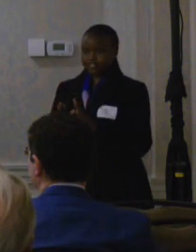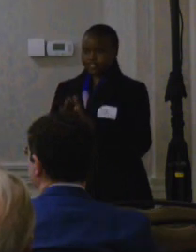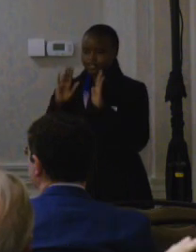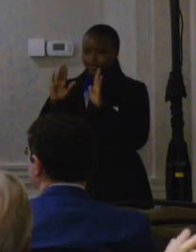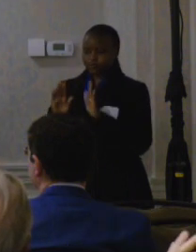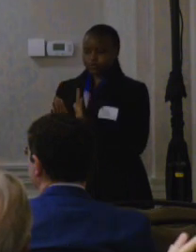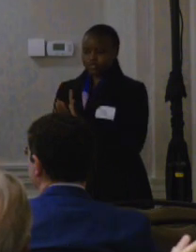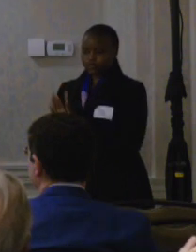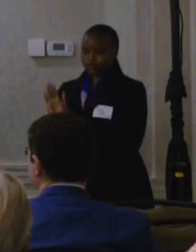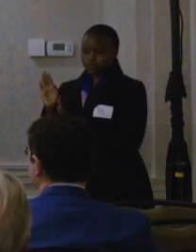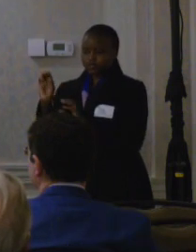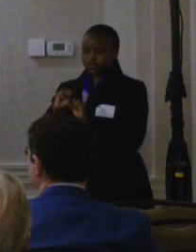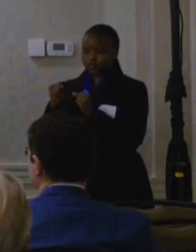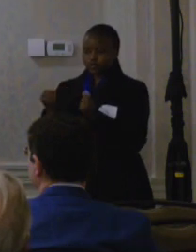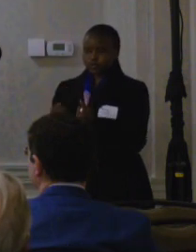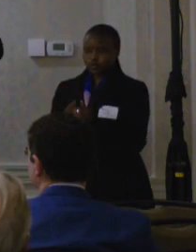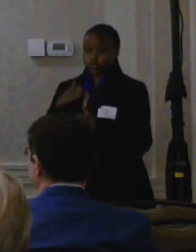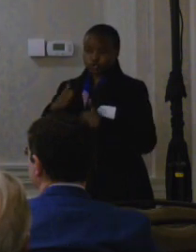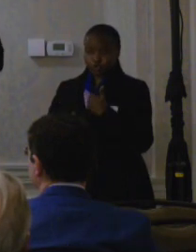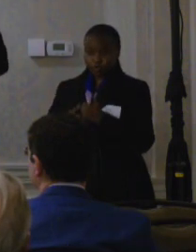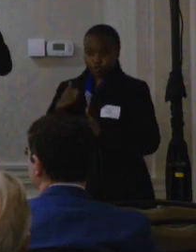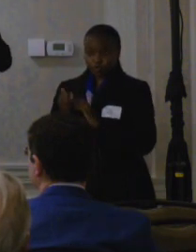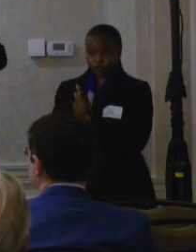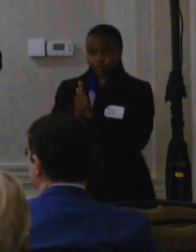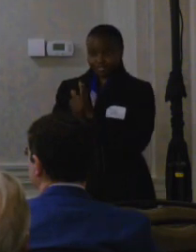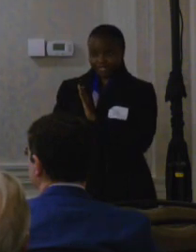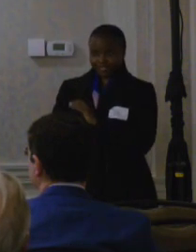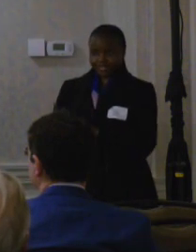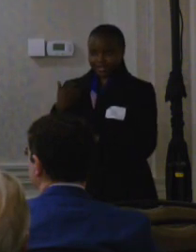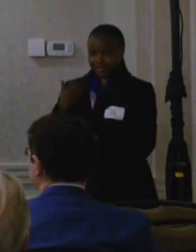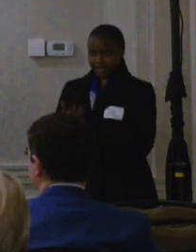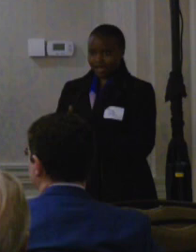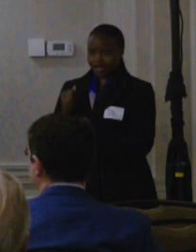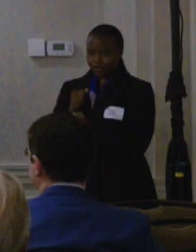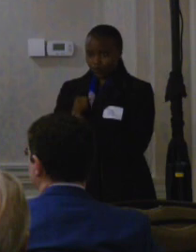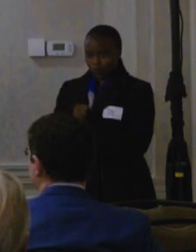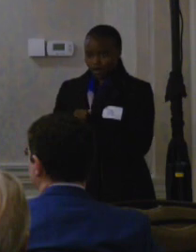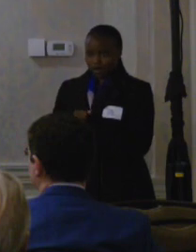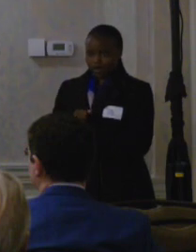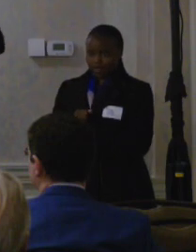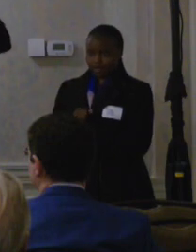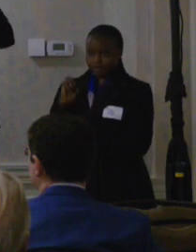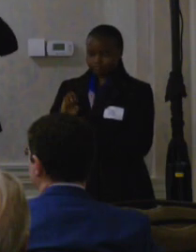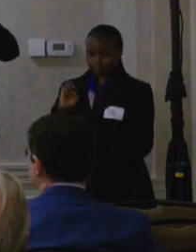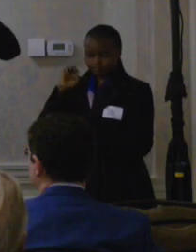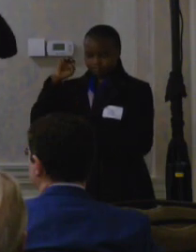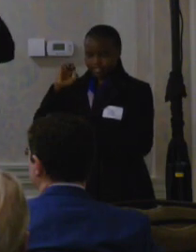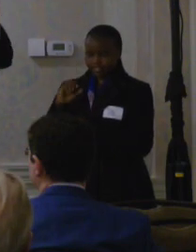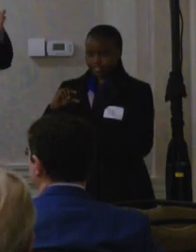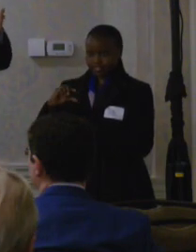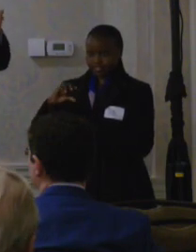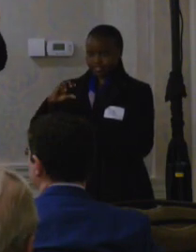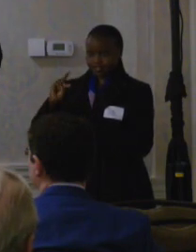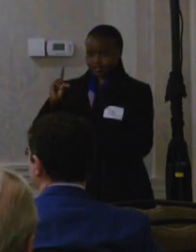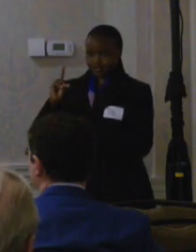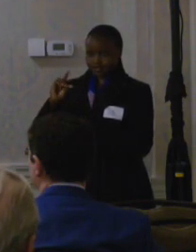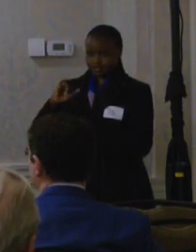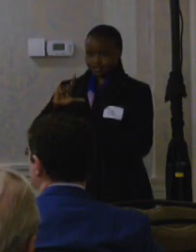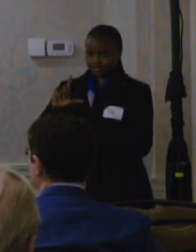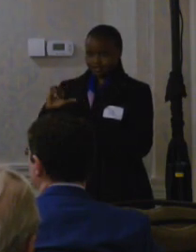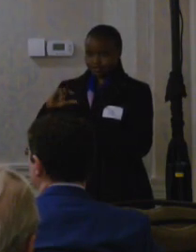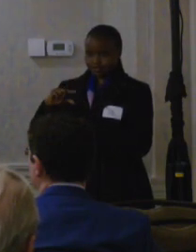to developing socio-emotional skills and hard work and diligence, right? And so we need to understand what teacher professional